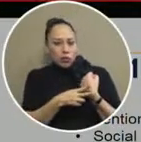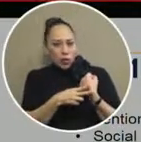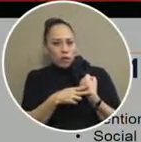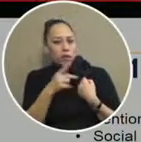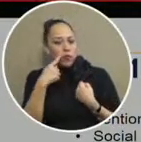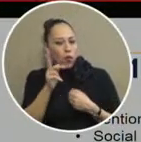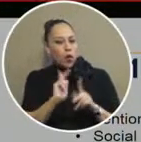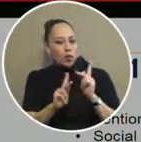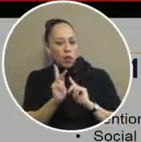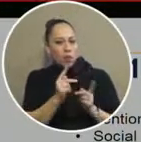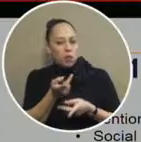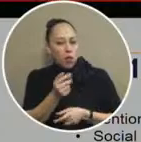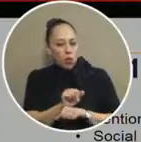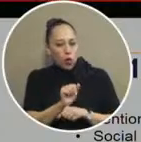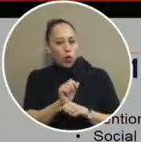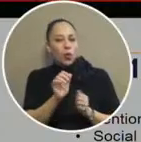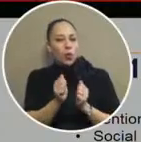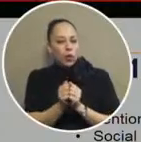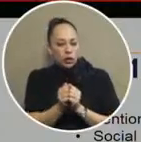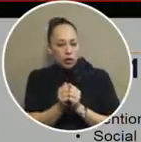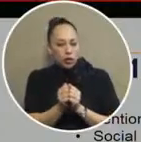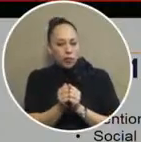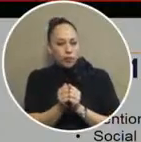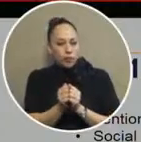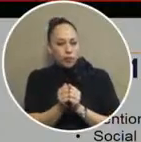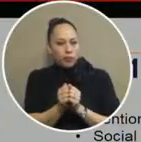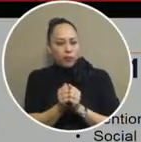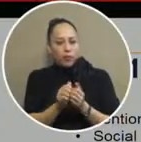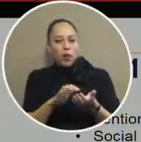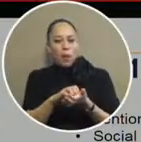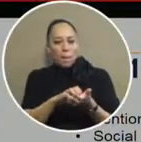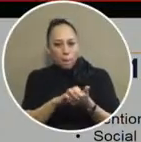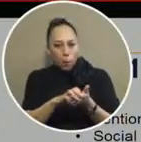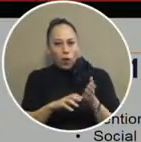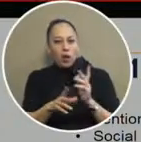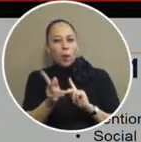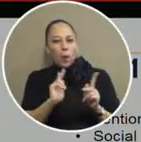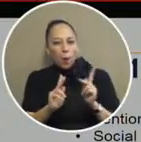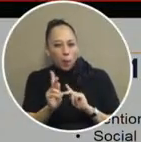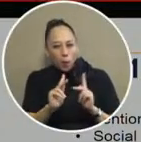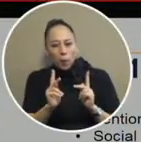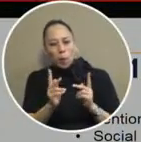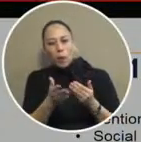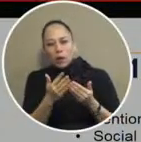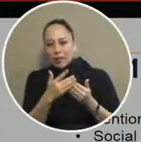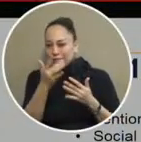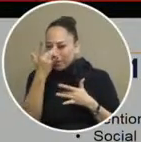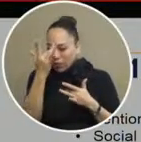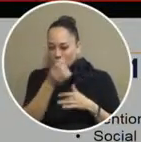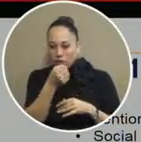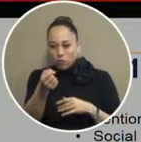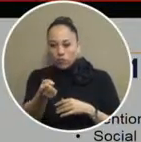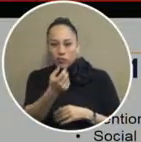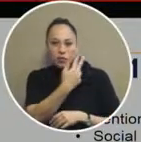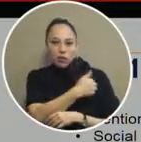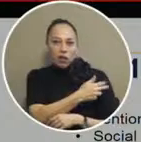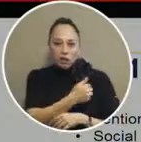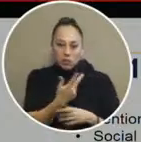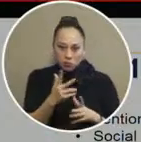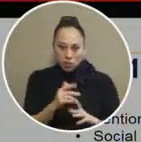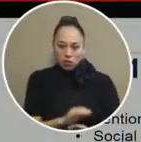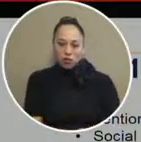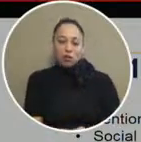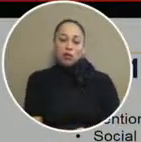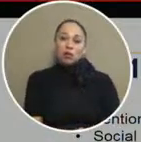that are caring for those most vulnerable patients and that are admitted to the hospitals.